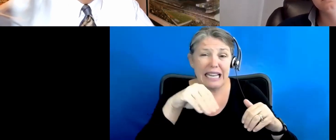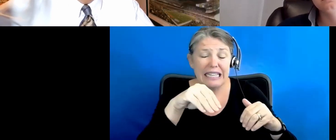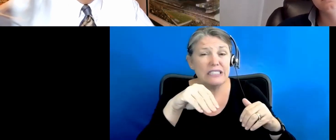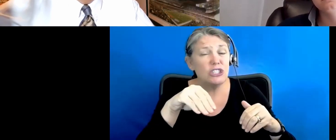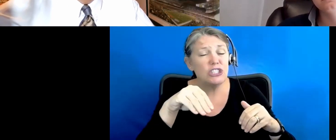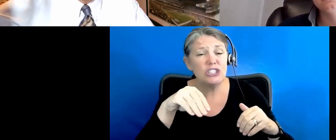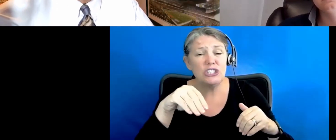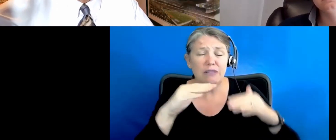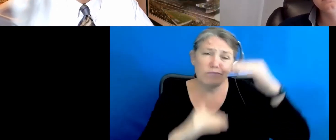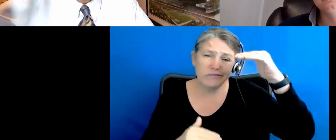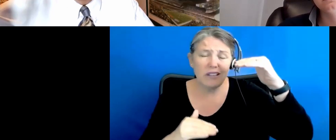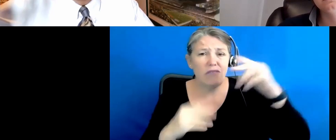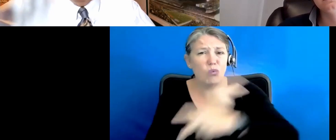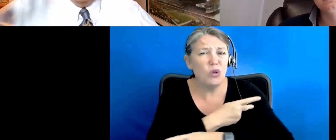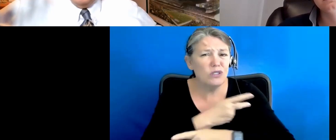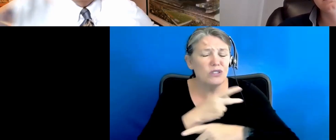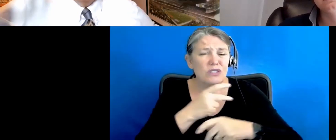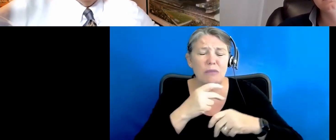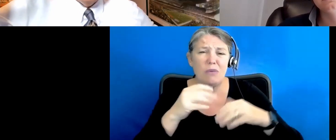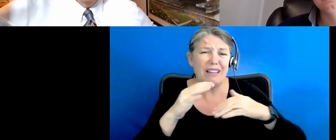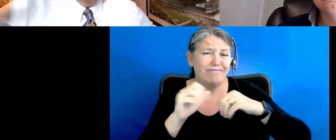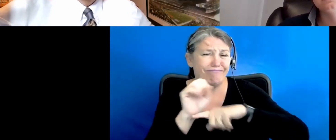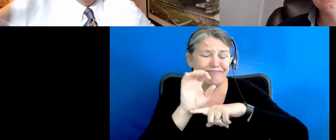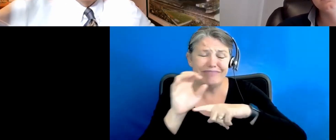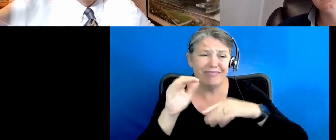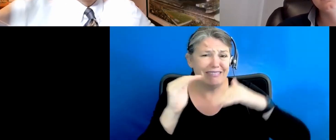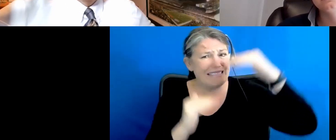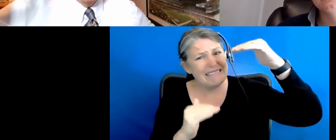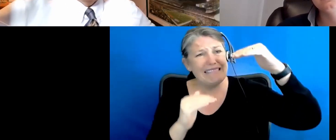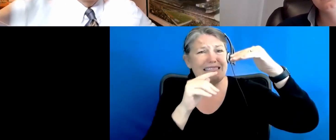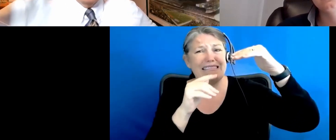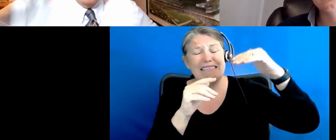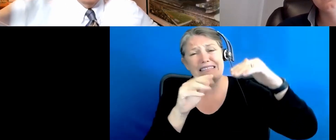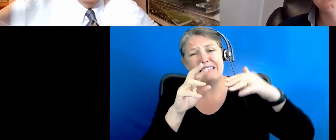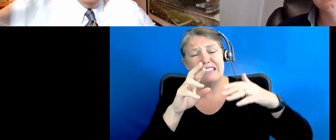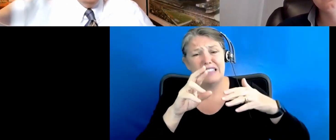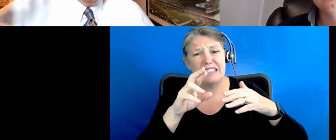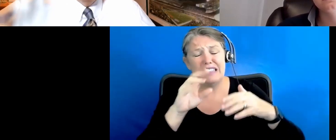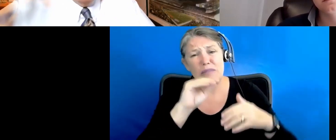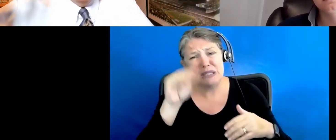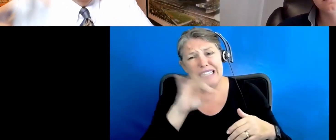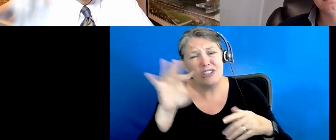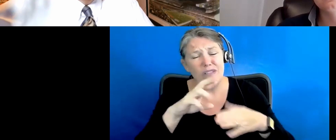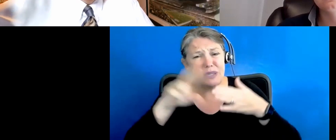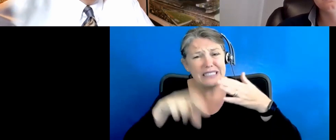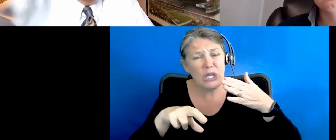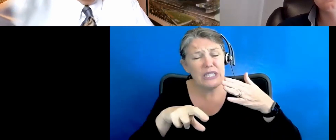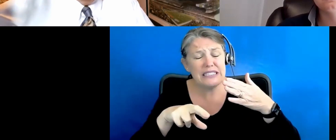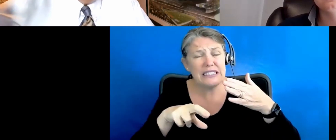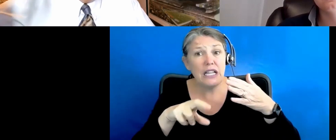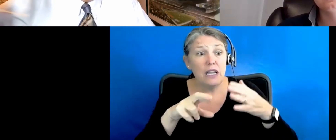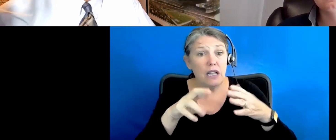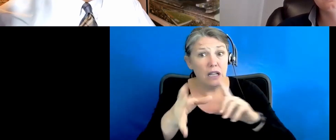of worse results that we have once the virus is contracted, and our high rate and incidence of